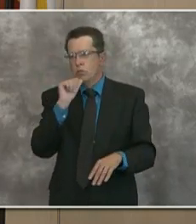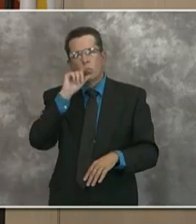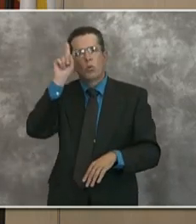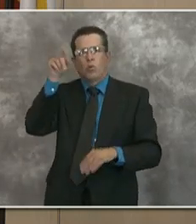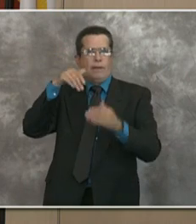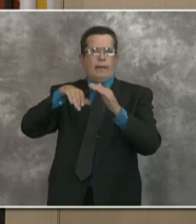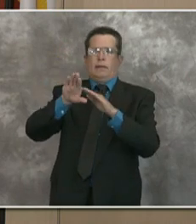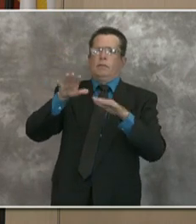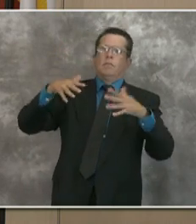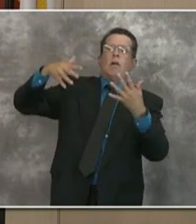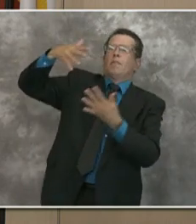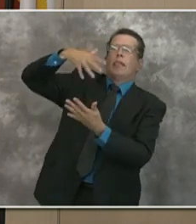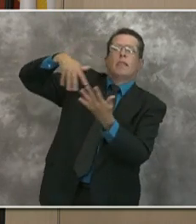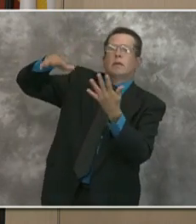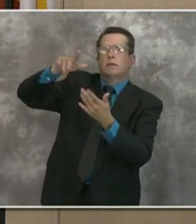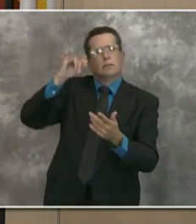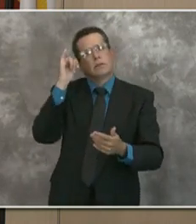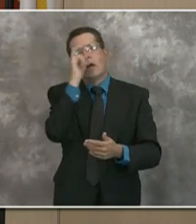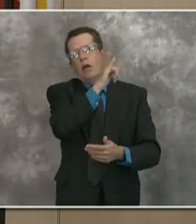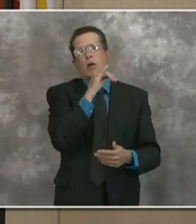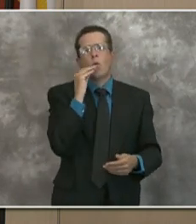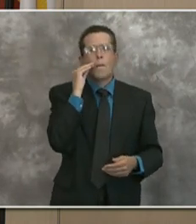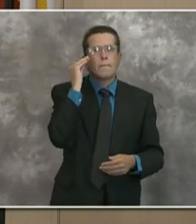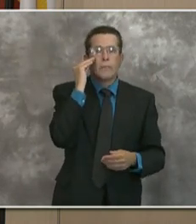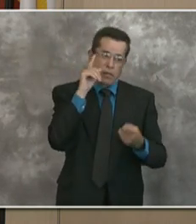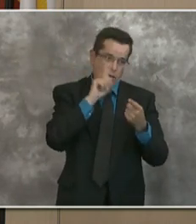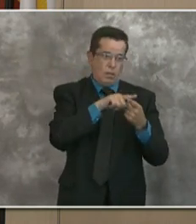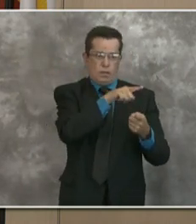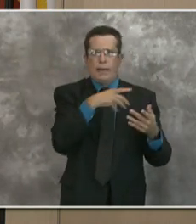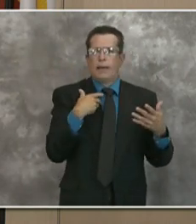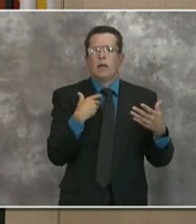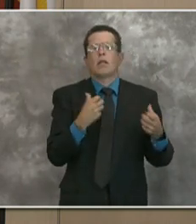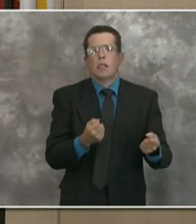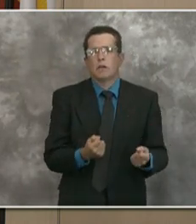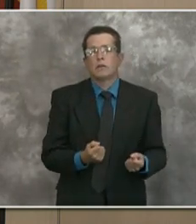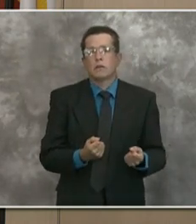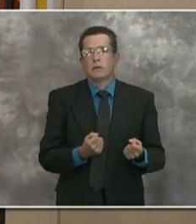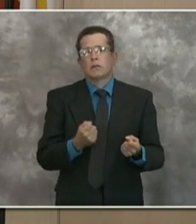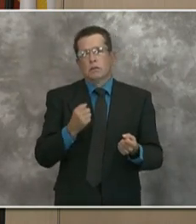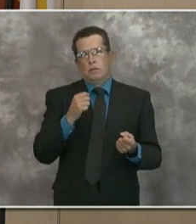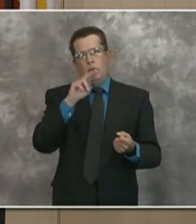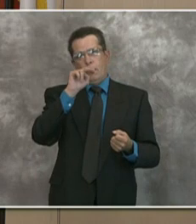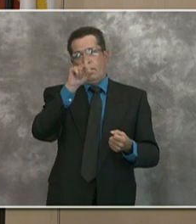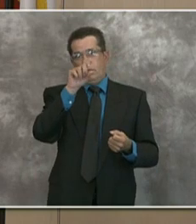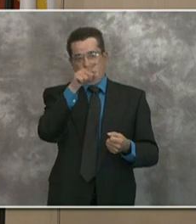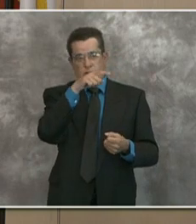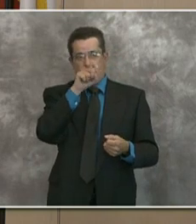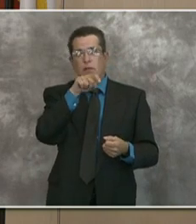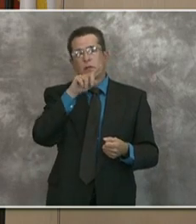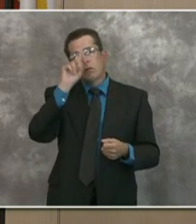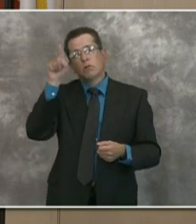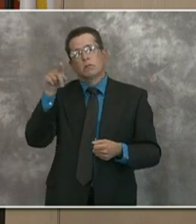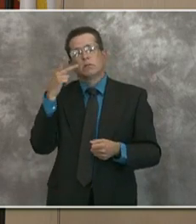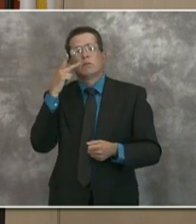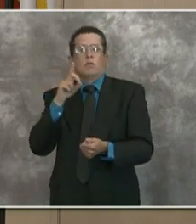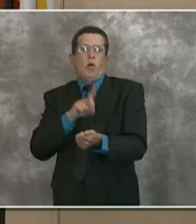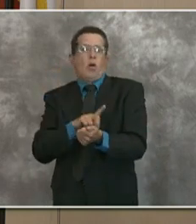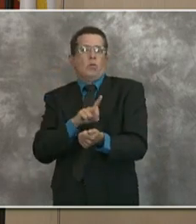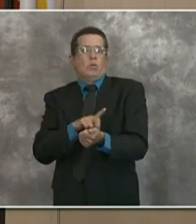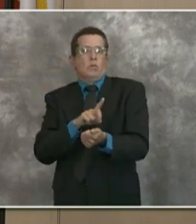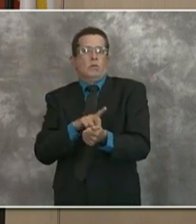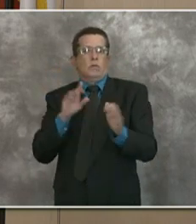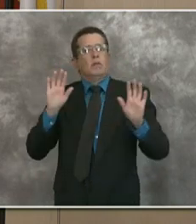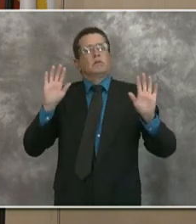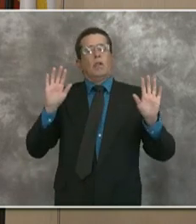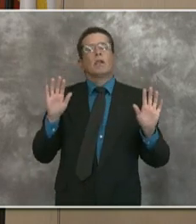the public, stay at home until they're better, unless they need to solicit the input of a local healthcare provider